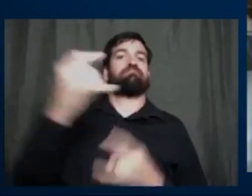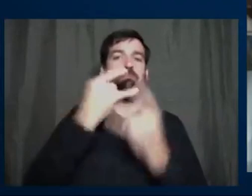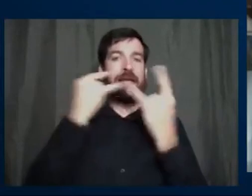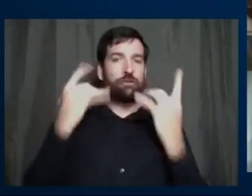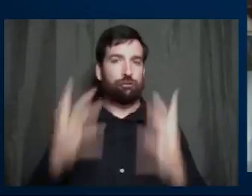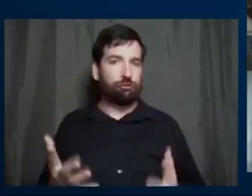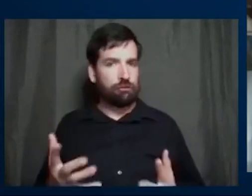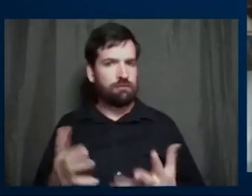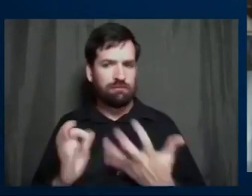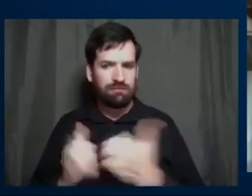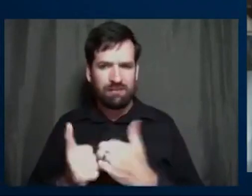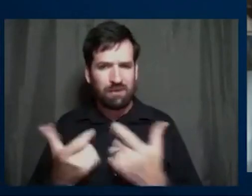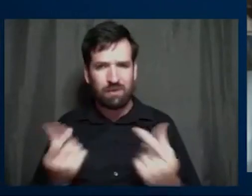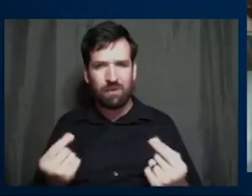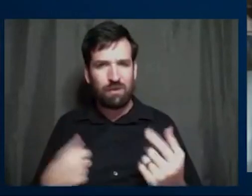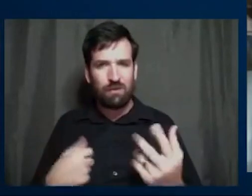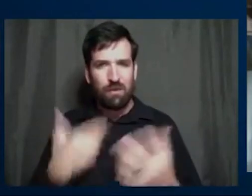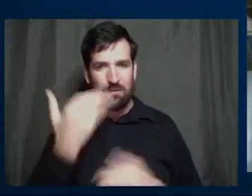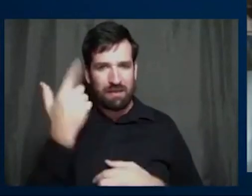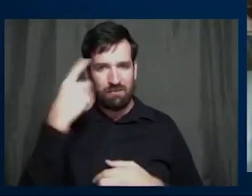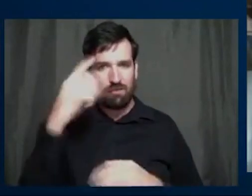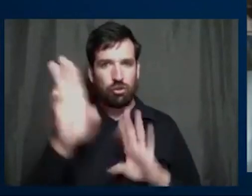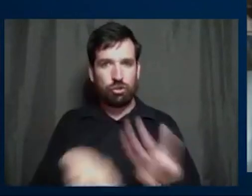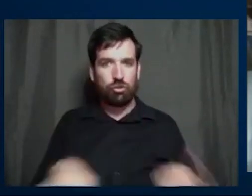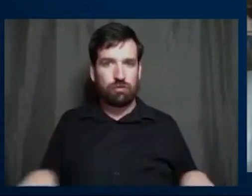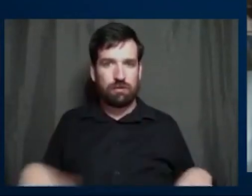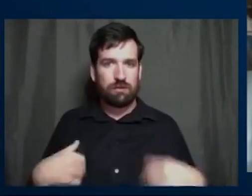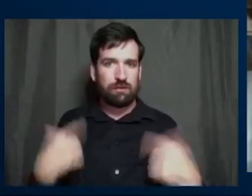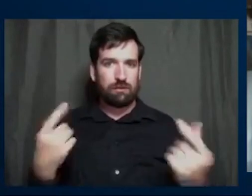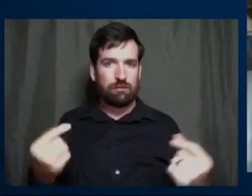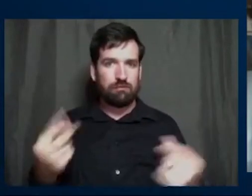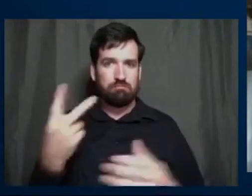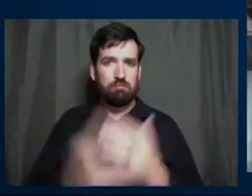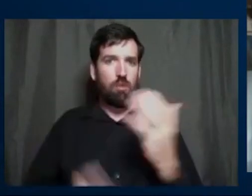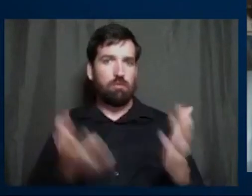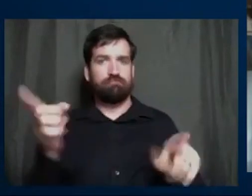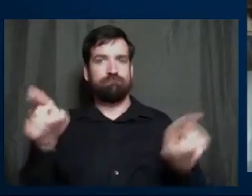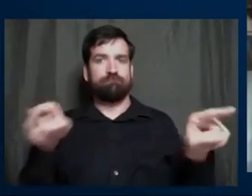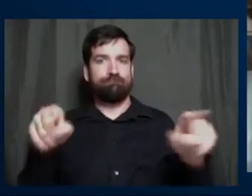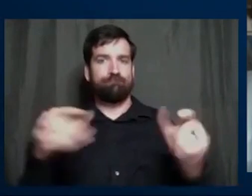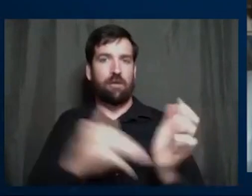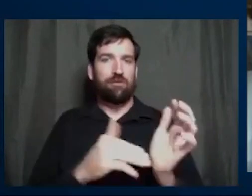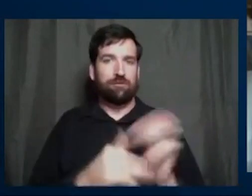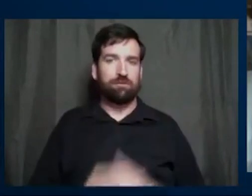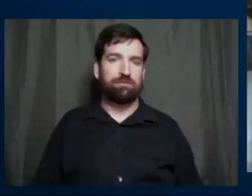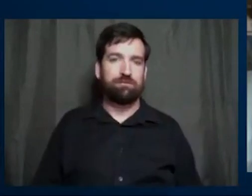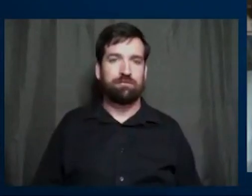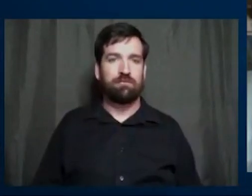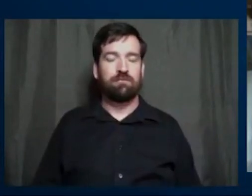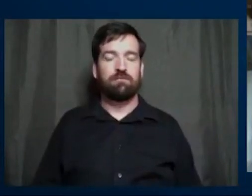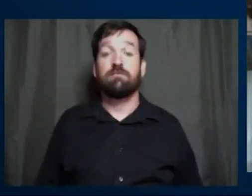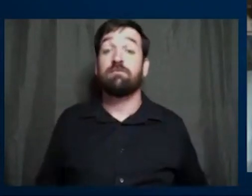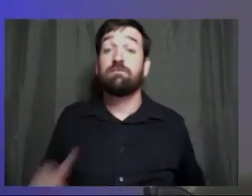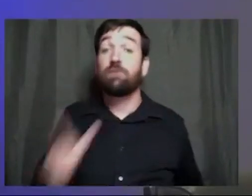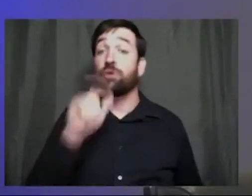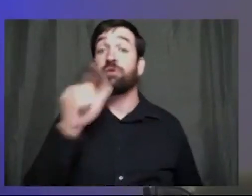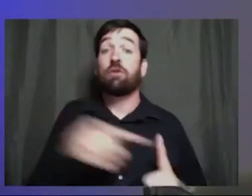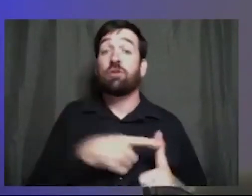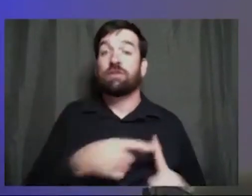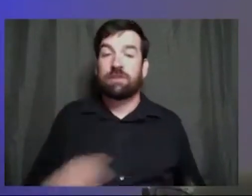and doing what is best for our children? Both docs weigh in on that one. Yeah. Who wants to go first? Oh, goodness.